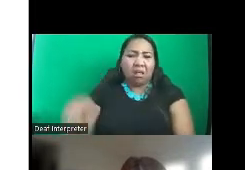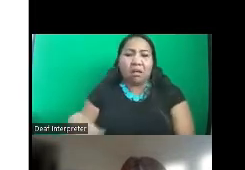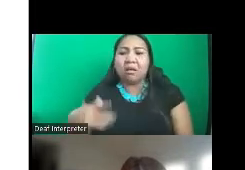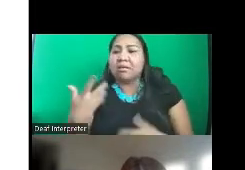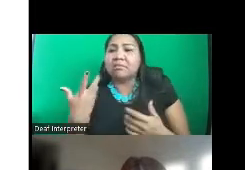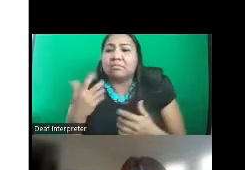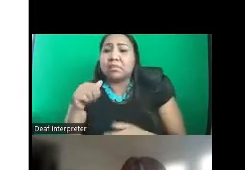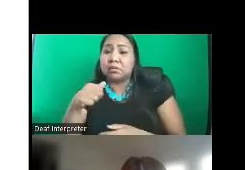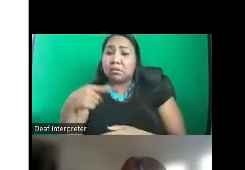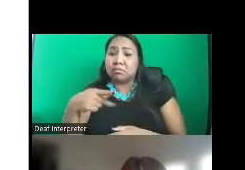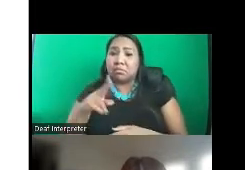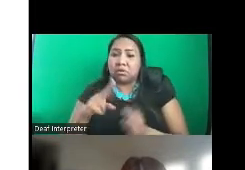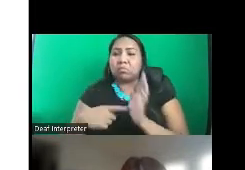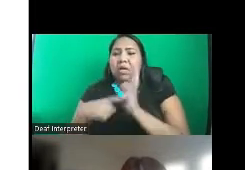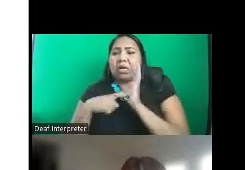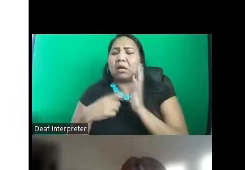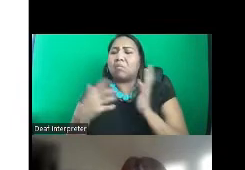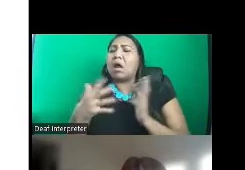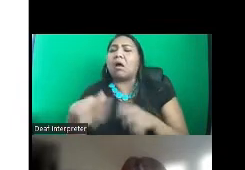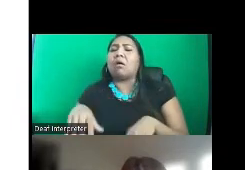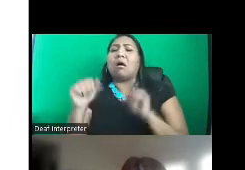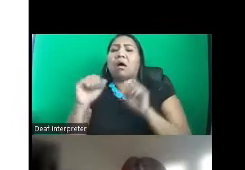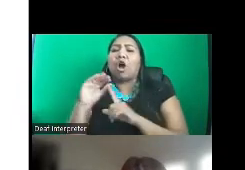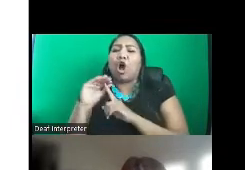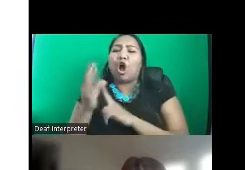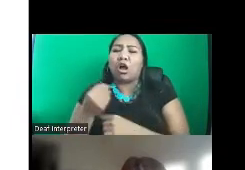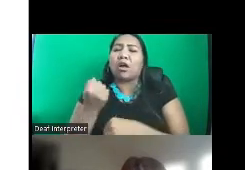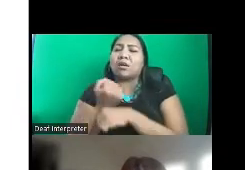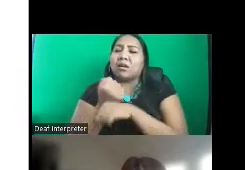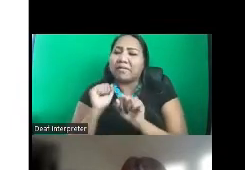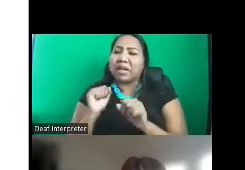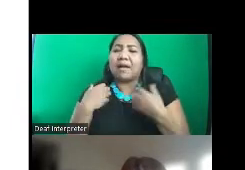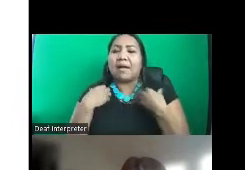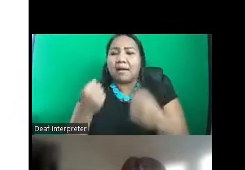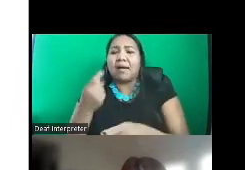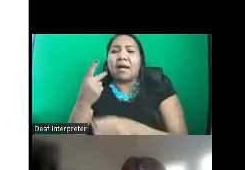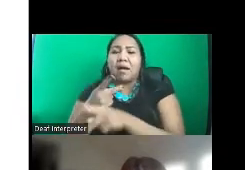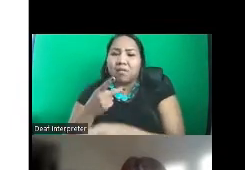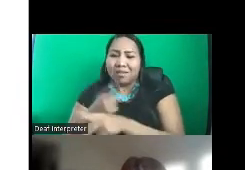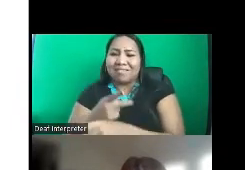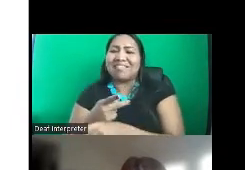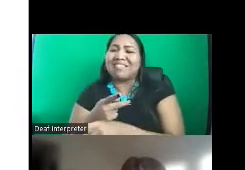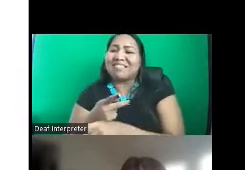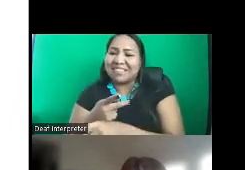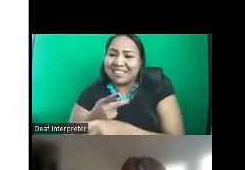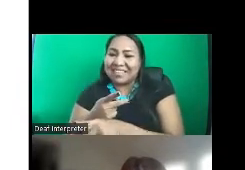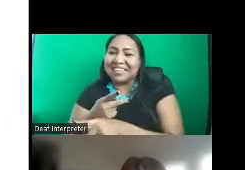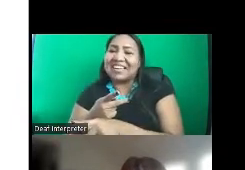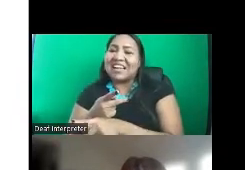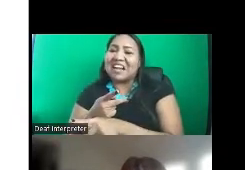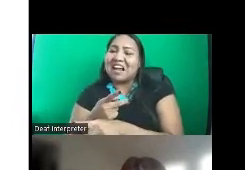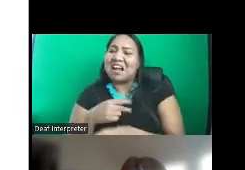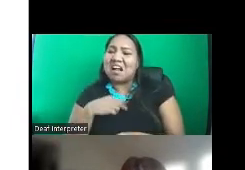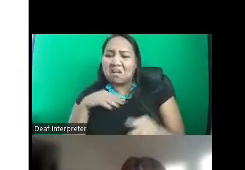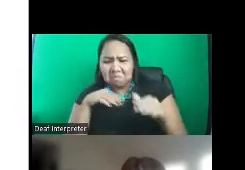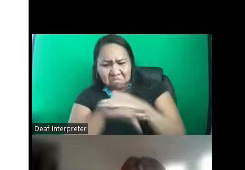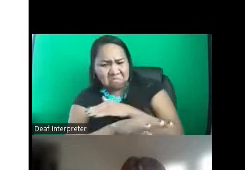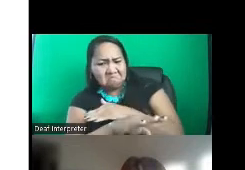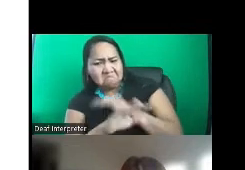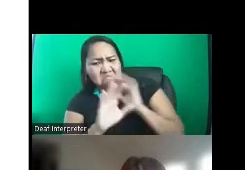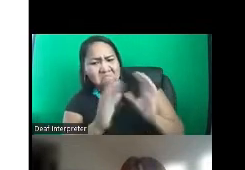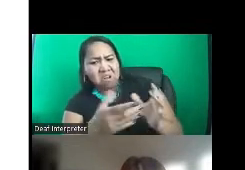safe healthcare. And so when I got into that class, it was my first time back at